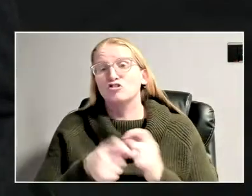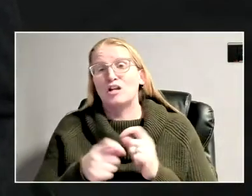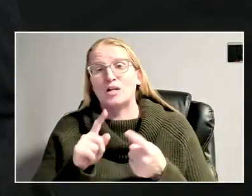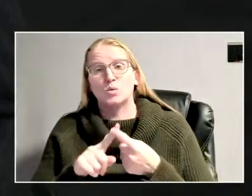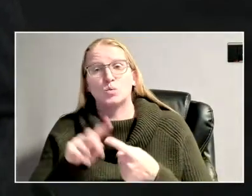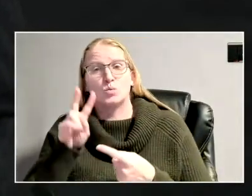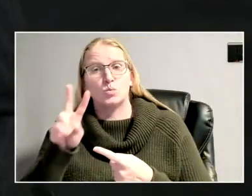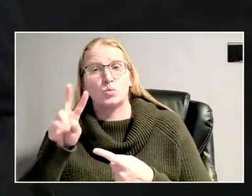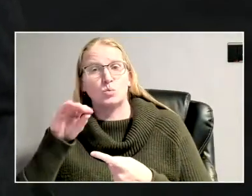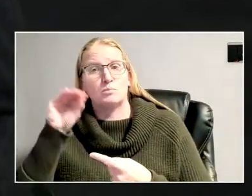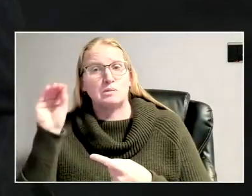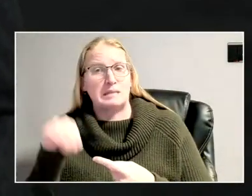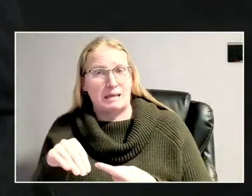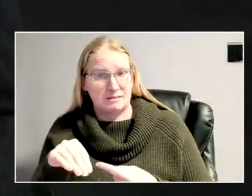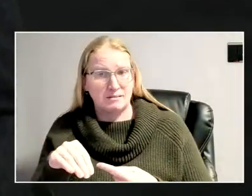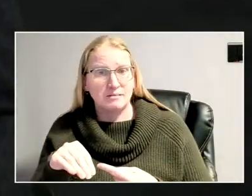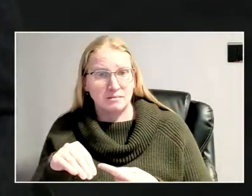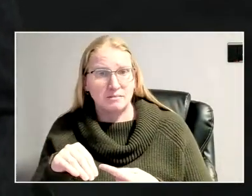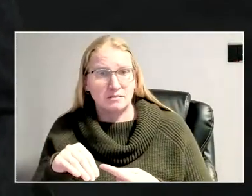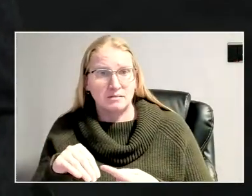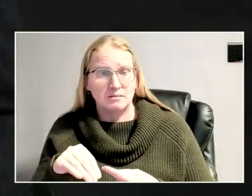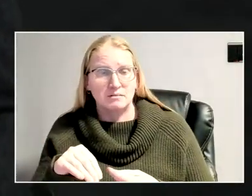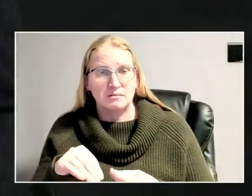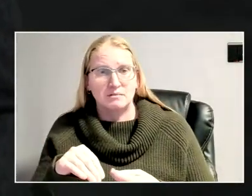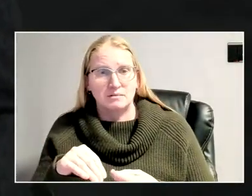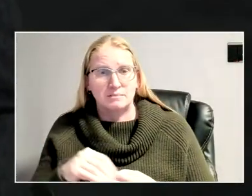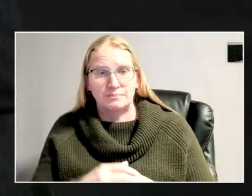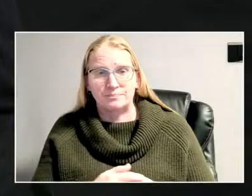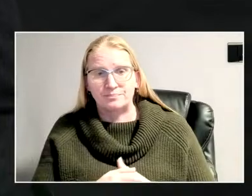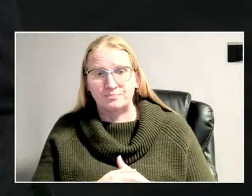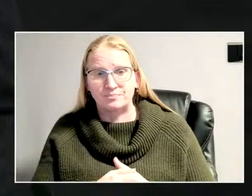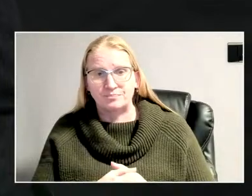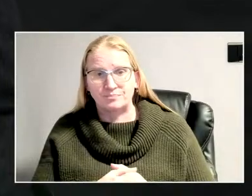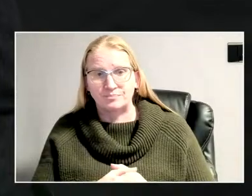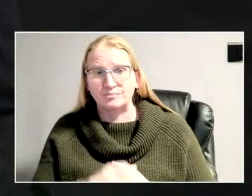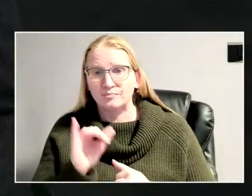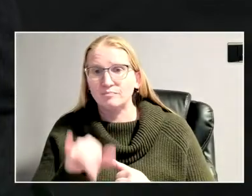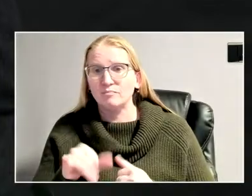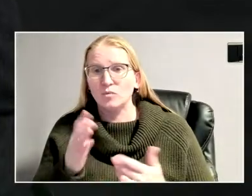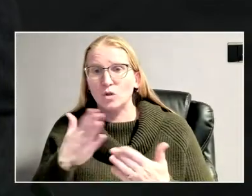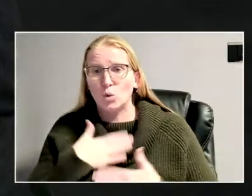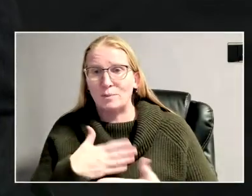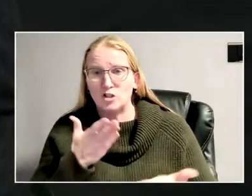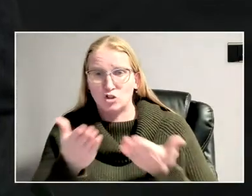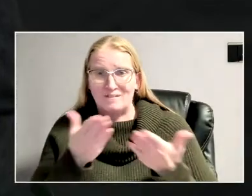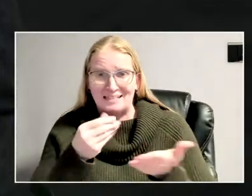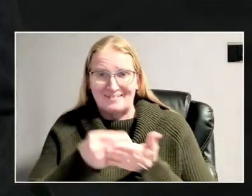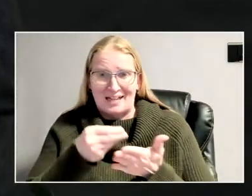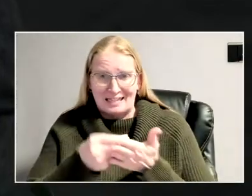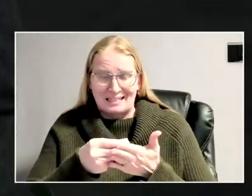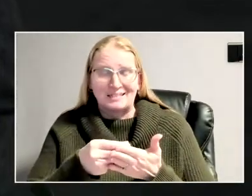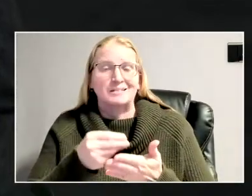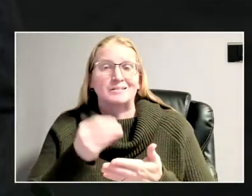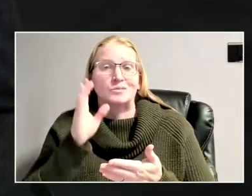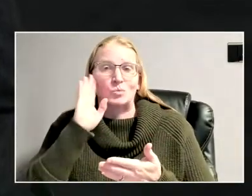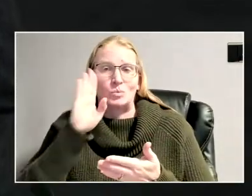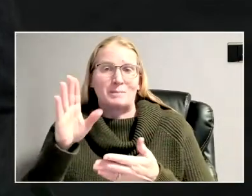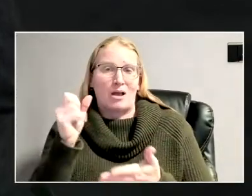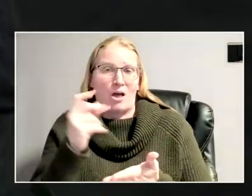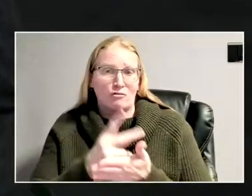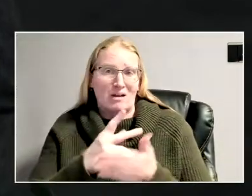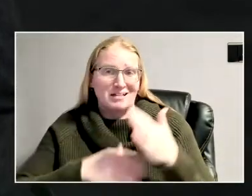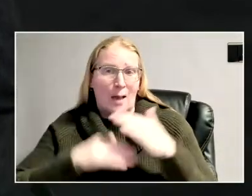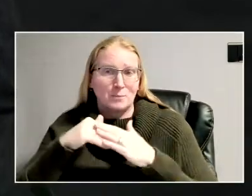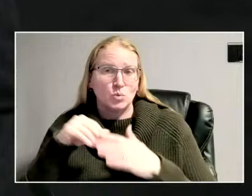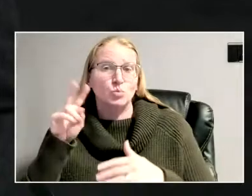budget um that the Human Services funding will be authorized to allocate